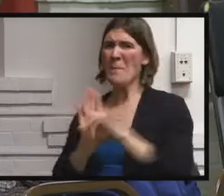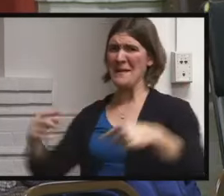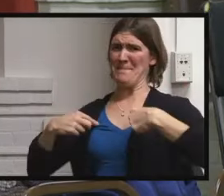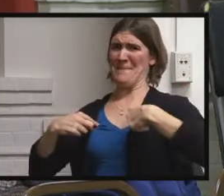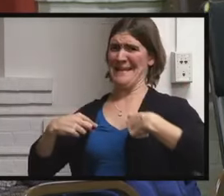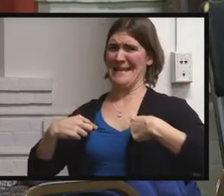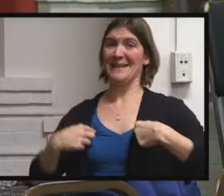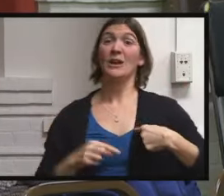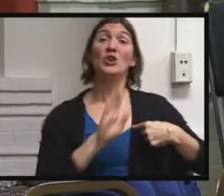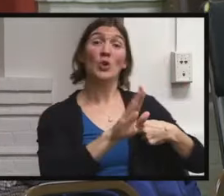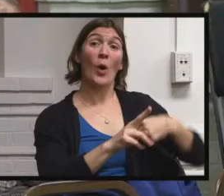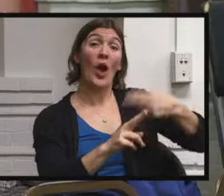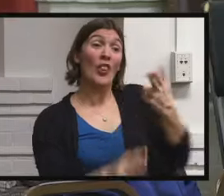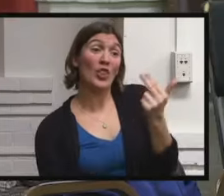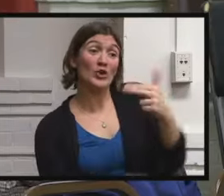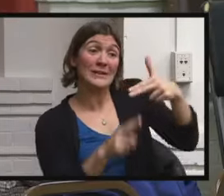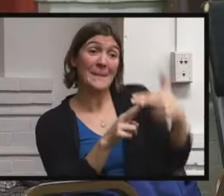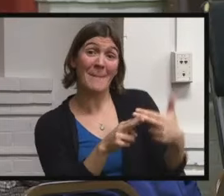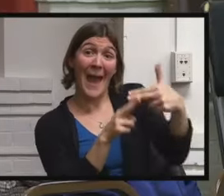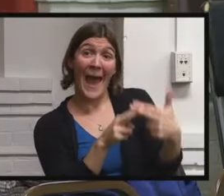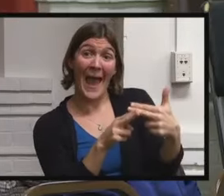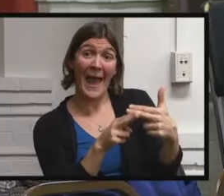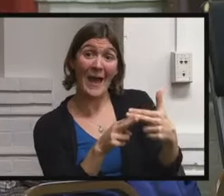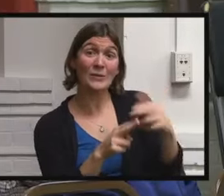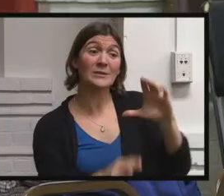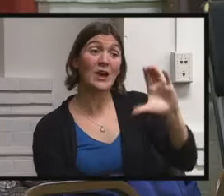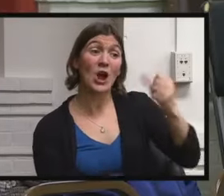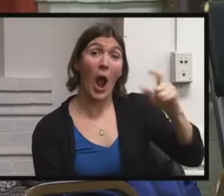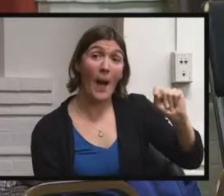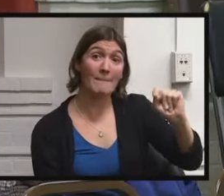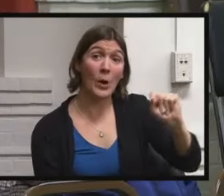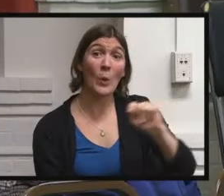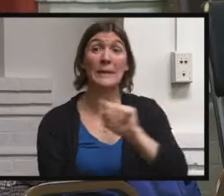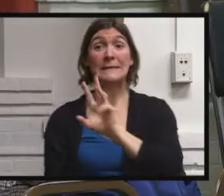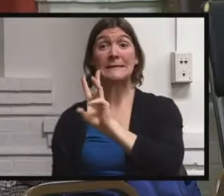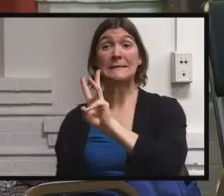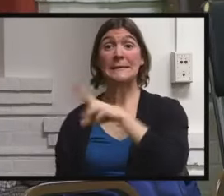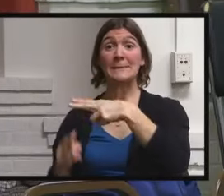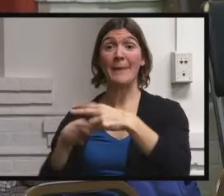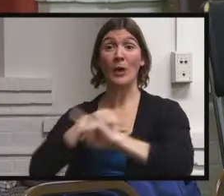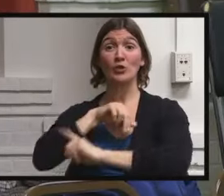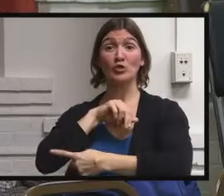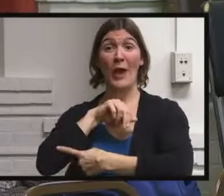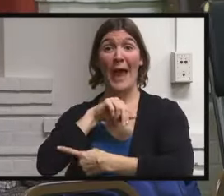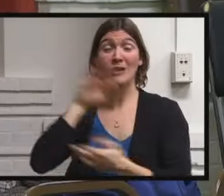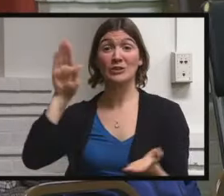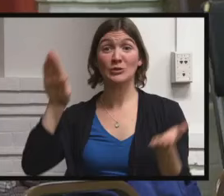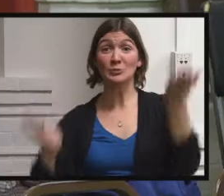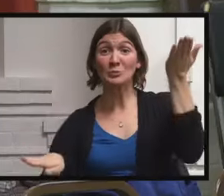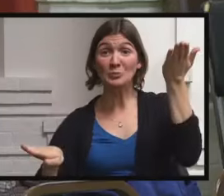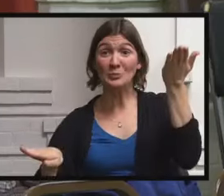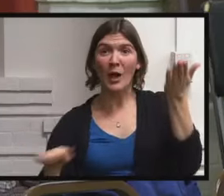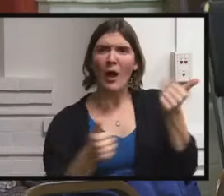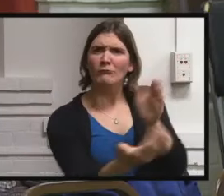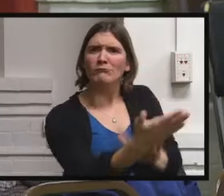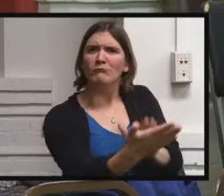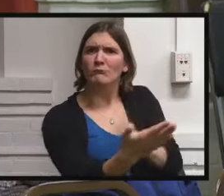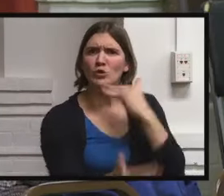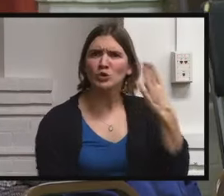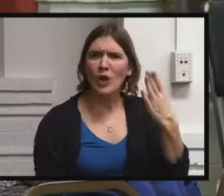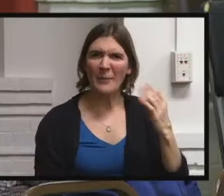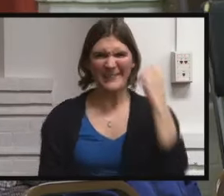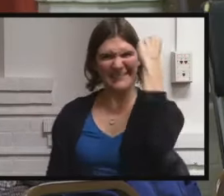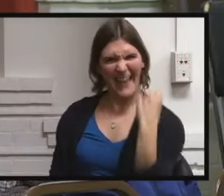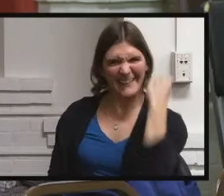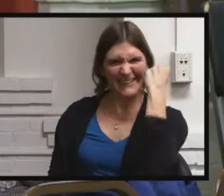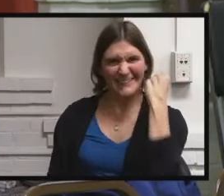Had 13 pounds. Thank you. Of organics and about 6 pounds of trash. And I said, John's doing a great job.